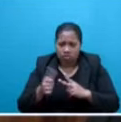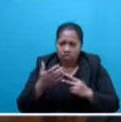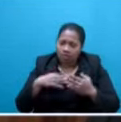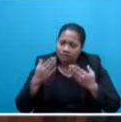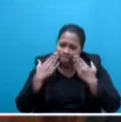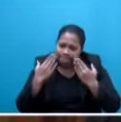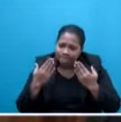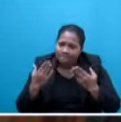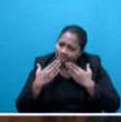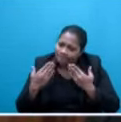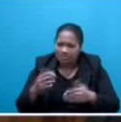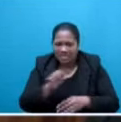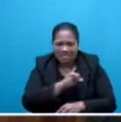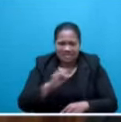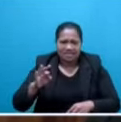FSC,